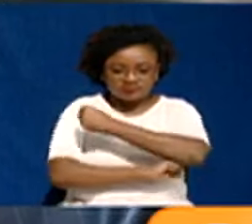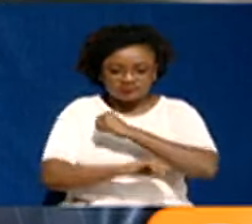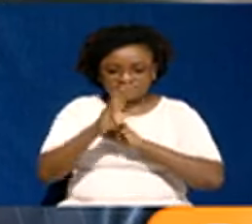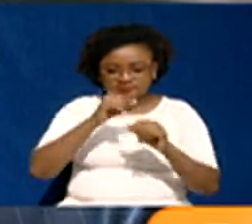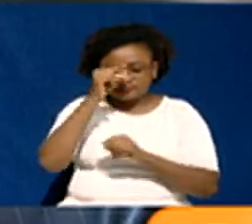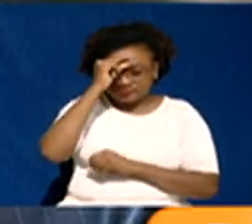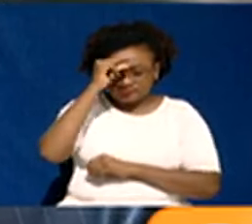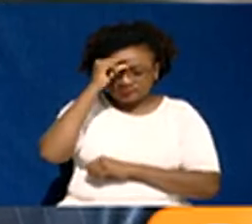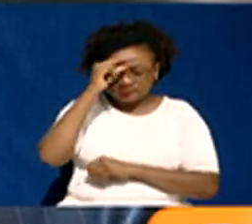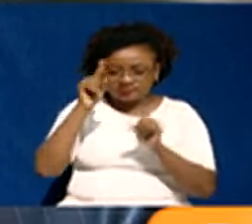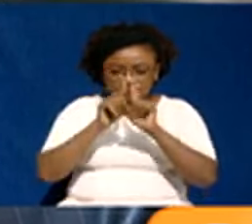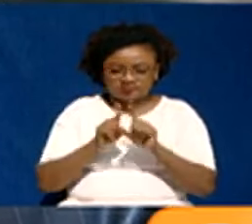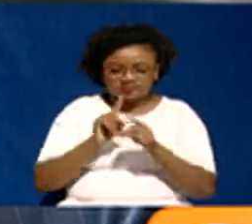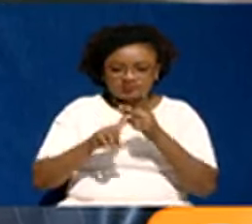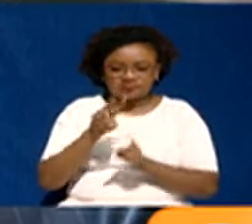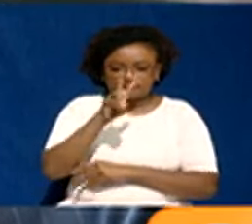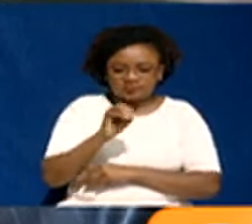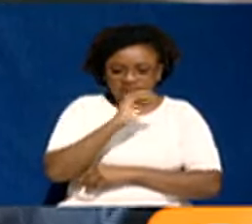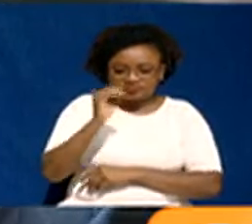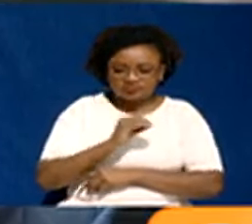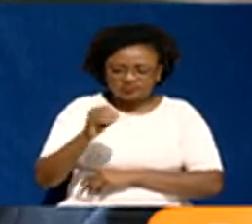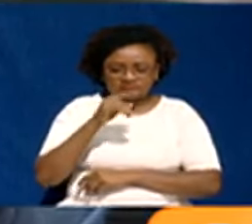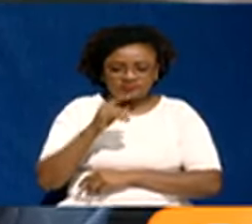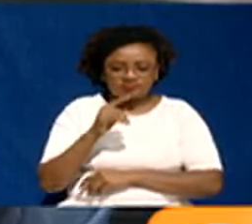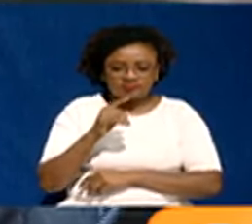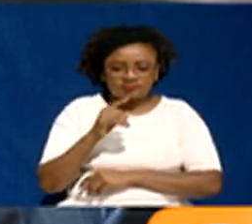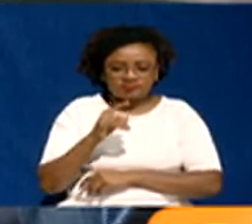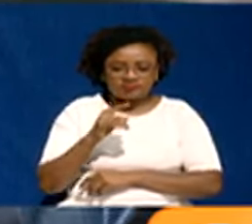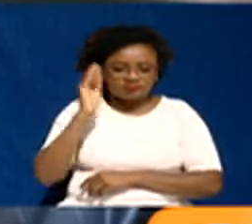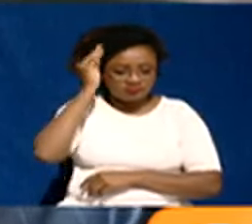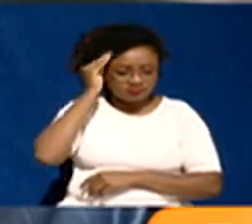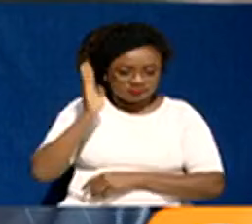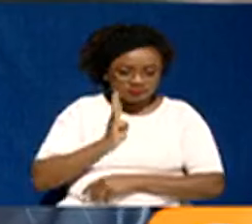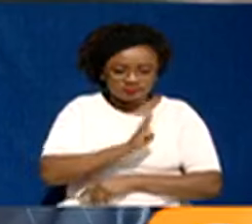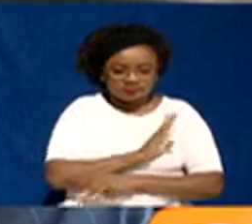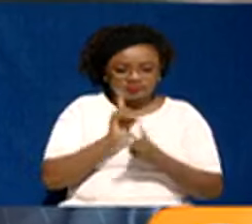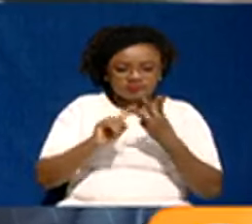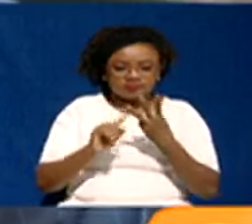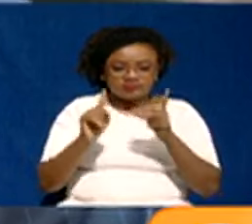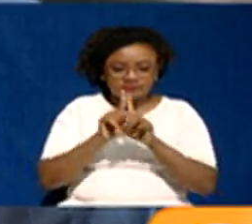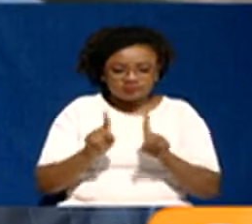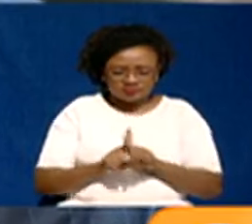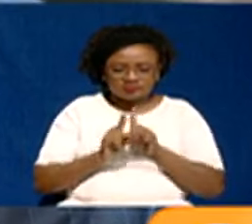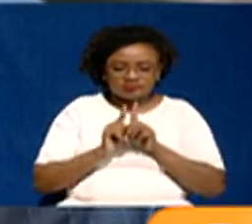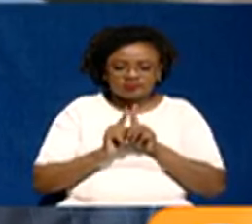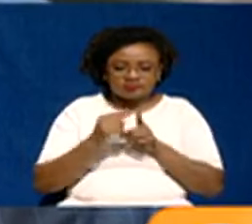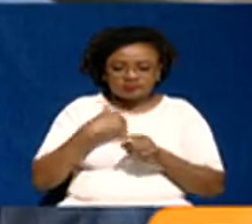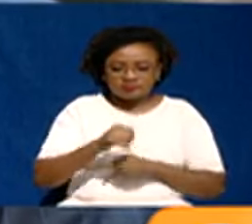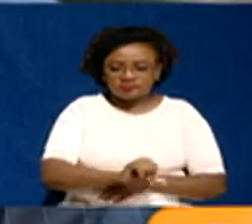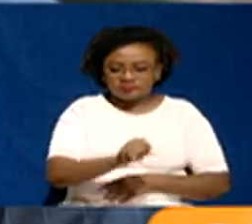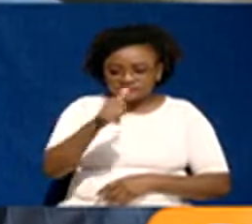20% other own education board, and there is some household contribution. And there are others who